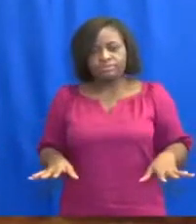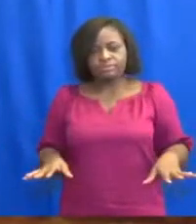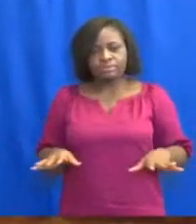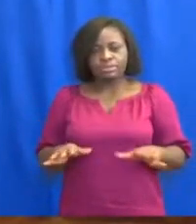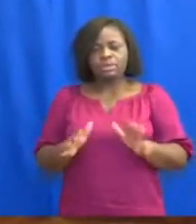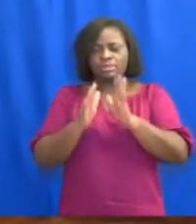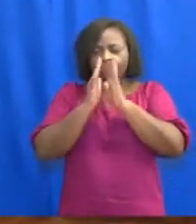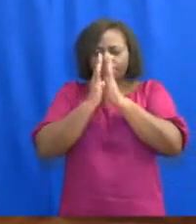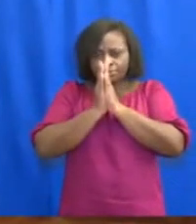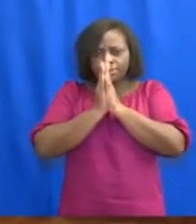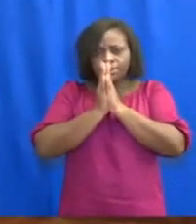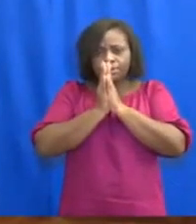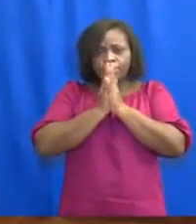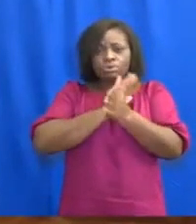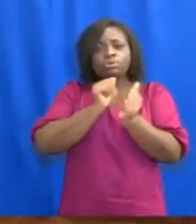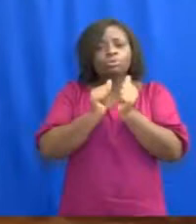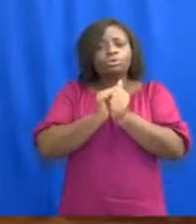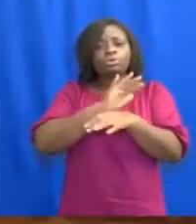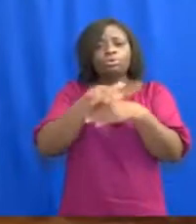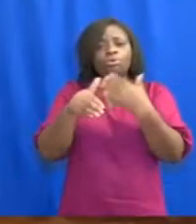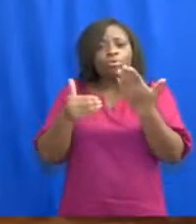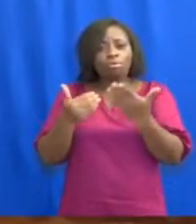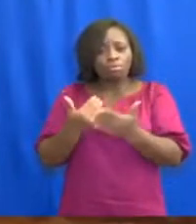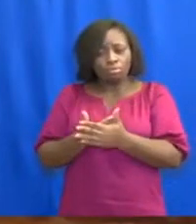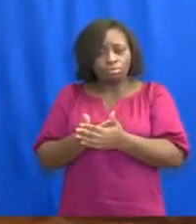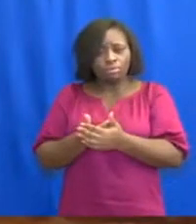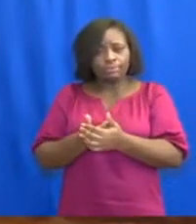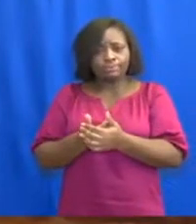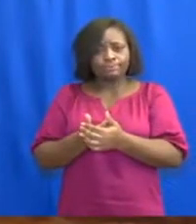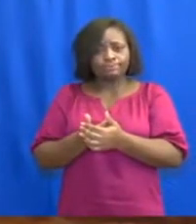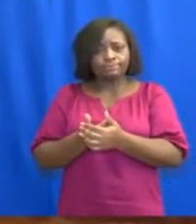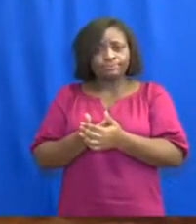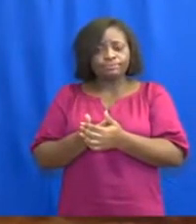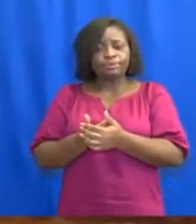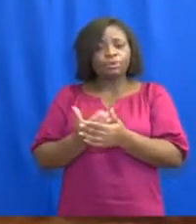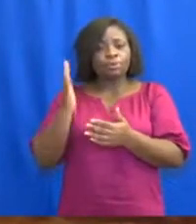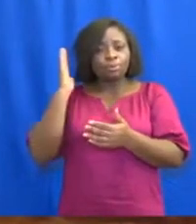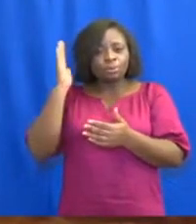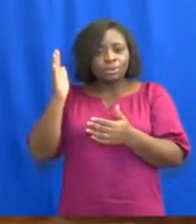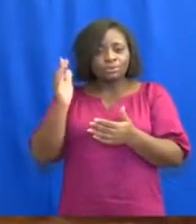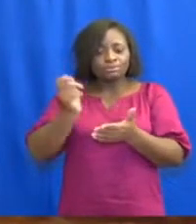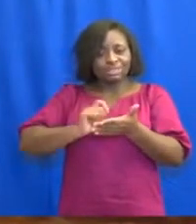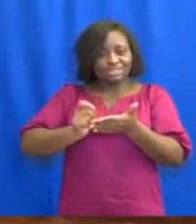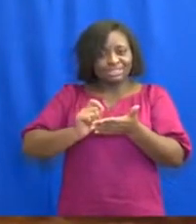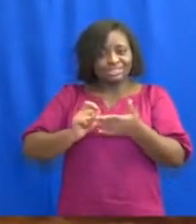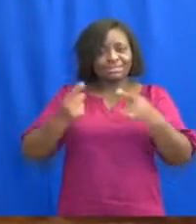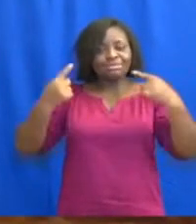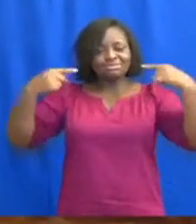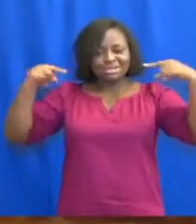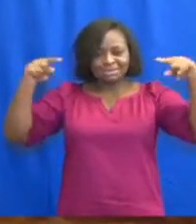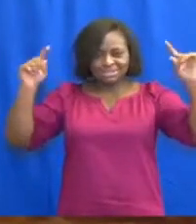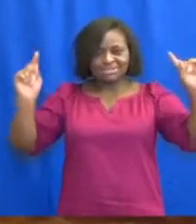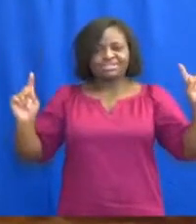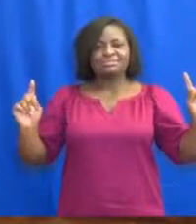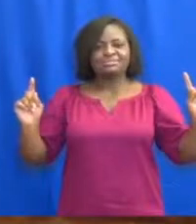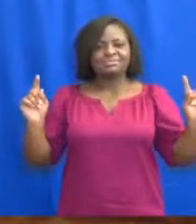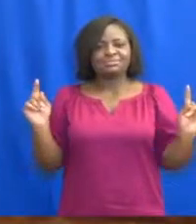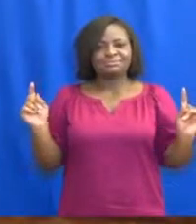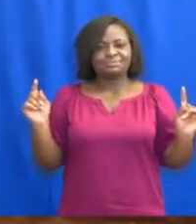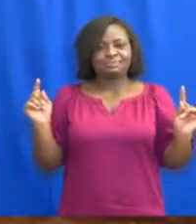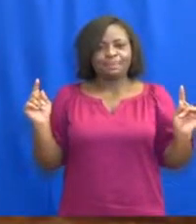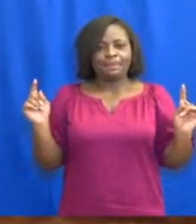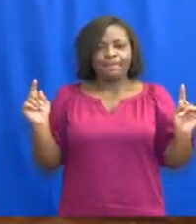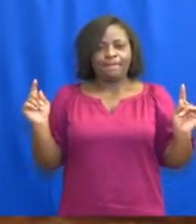Brimpa bo eta wonyina echi. The one etwa nsohwe no fe.